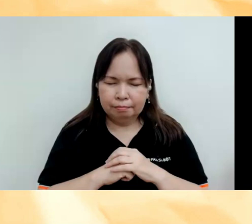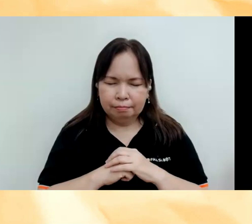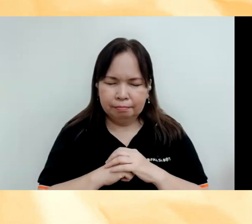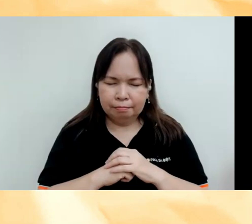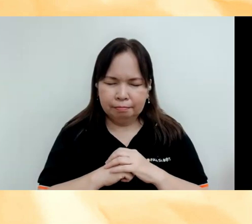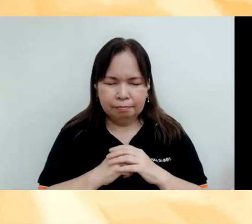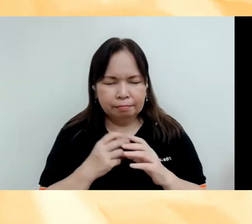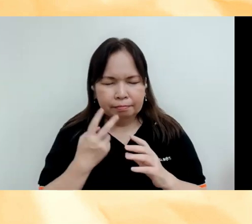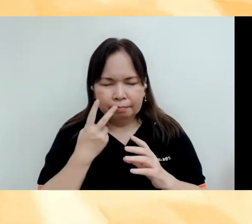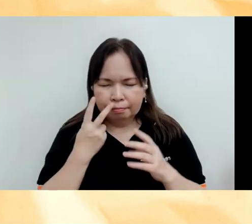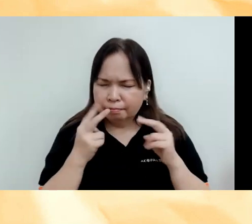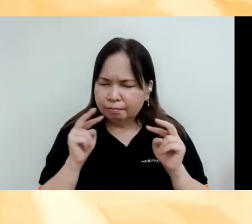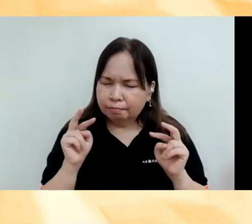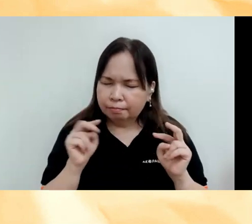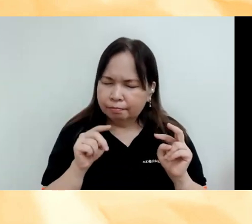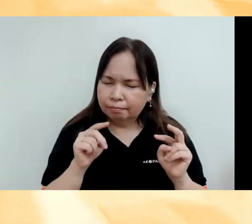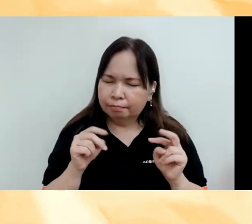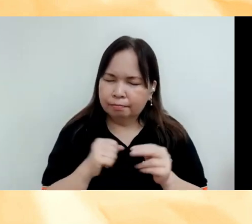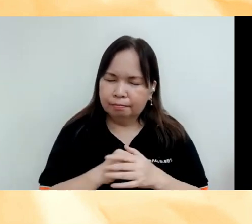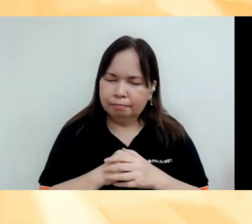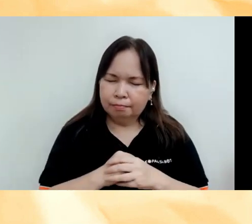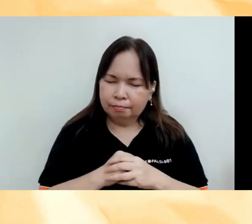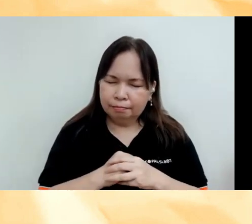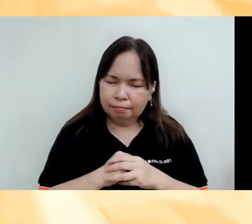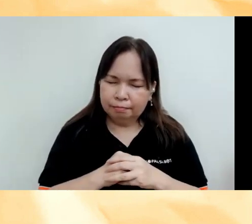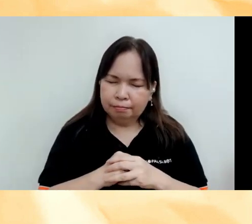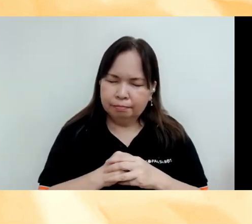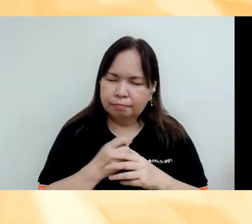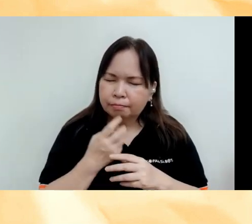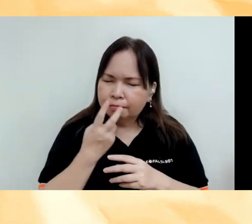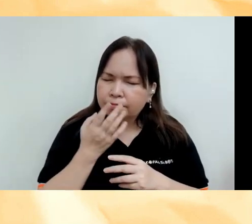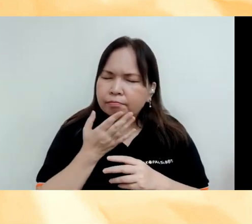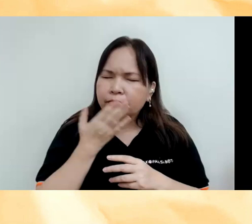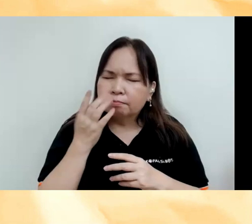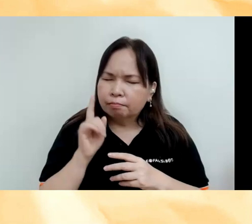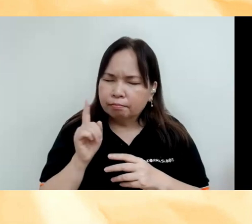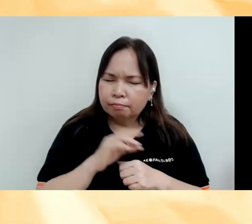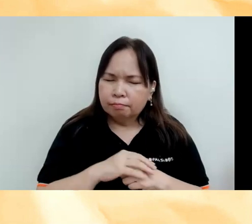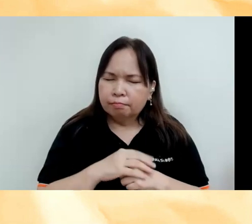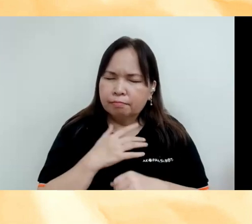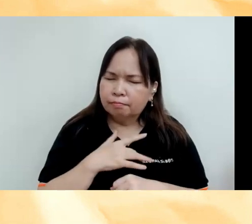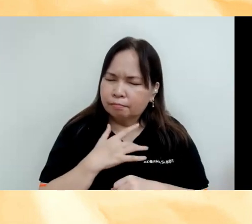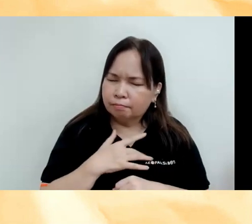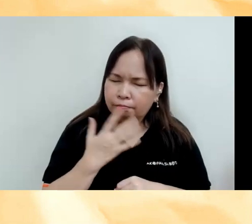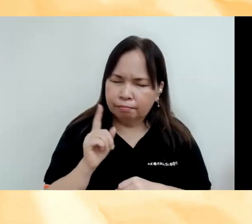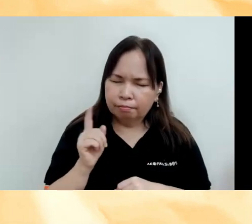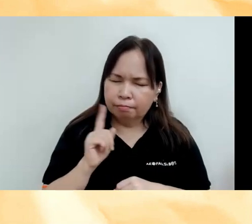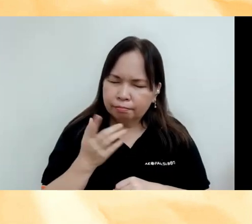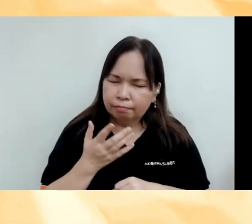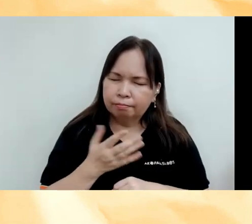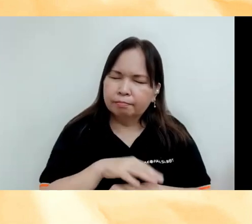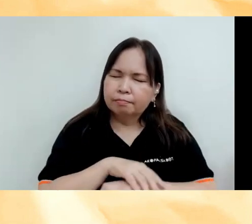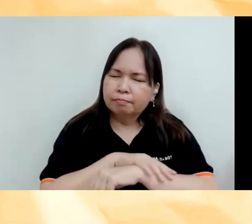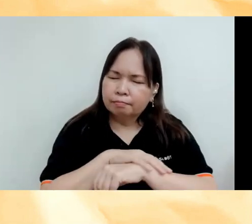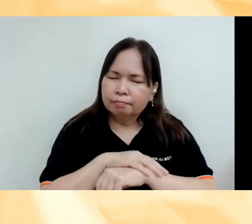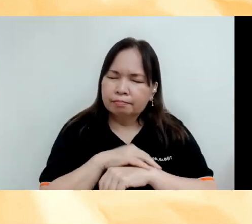Notice what you can see. Notice what you can smell. Notice the sensations. Like if